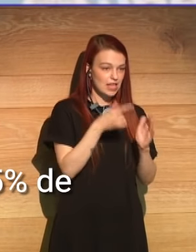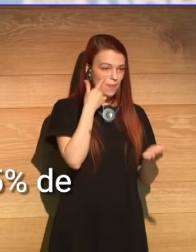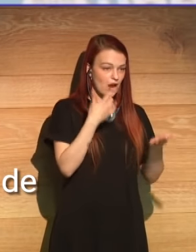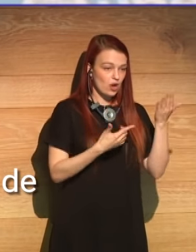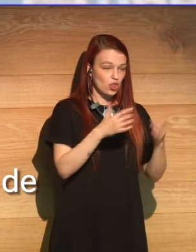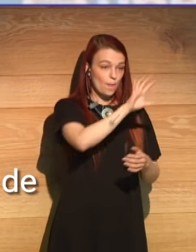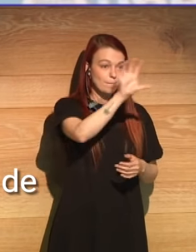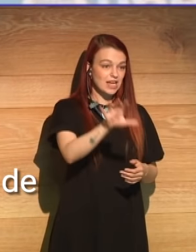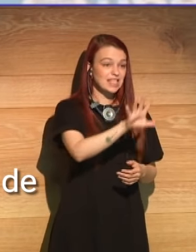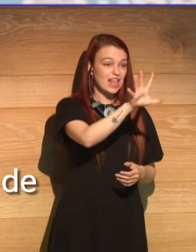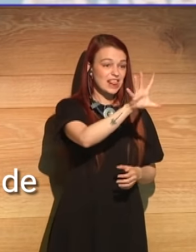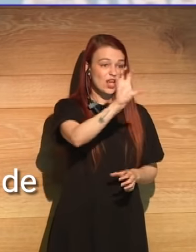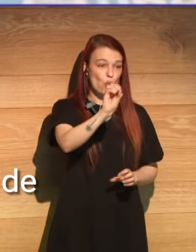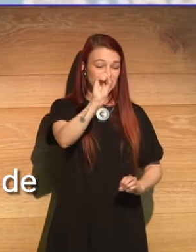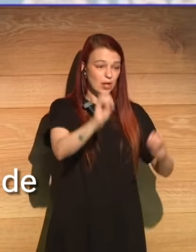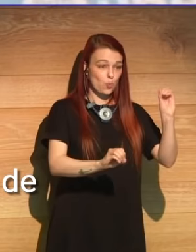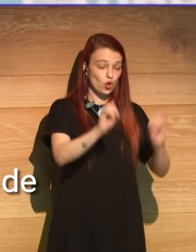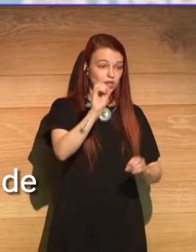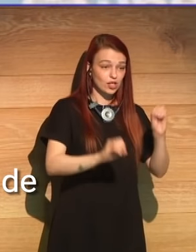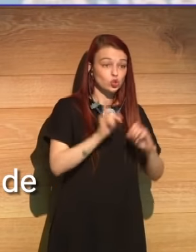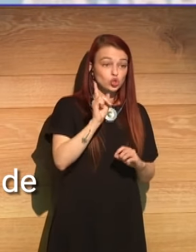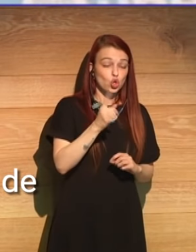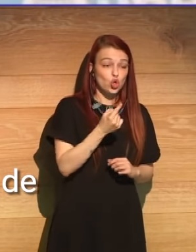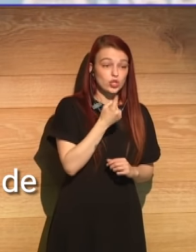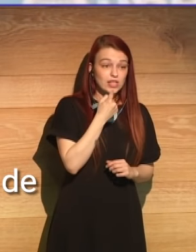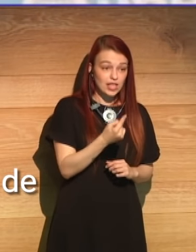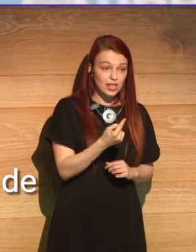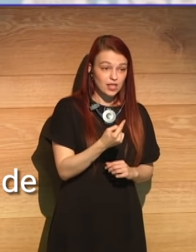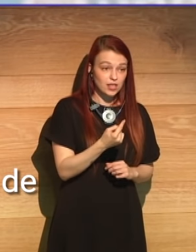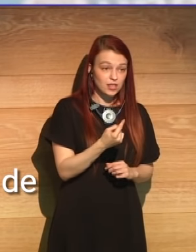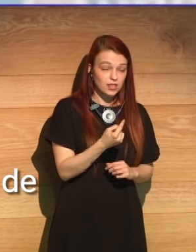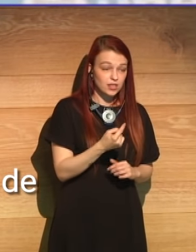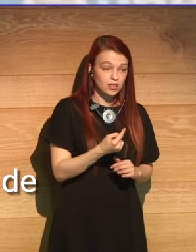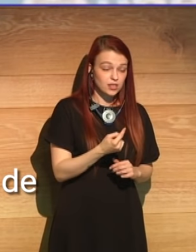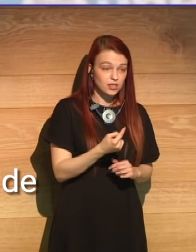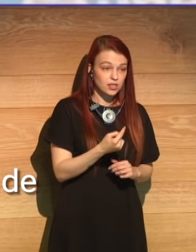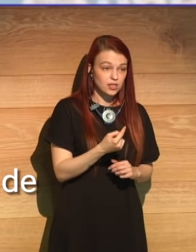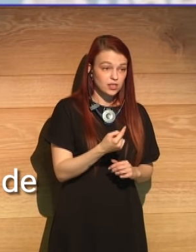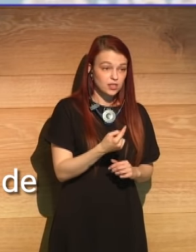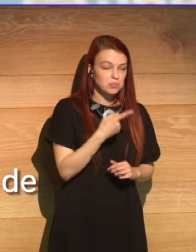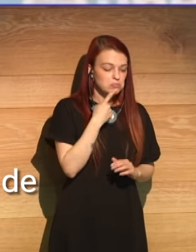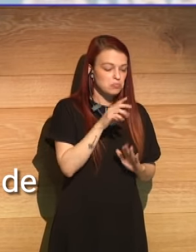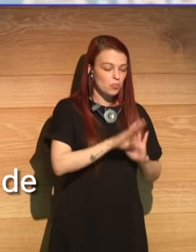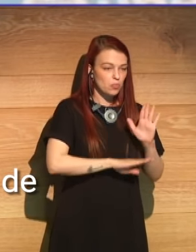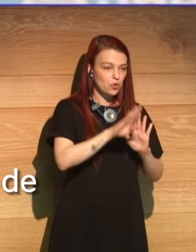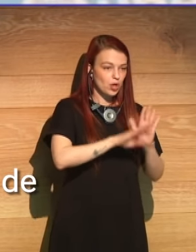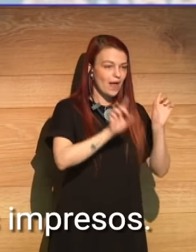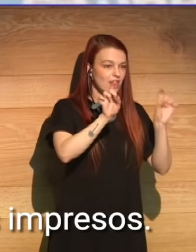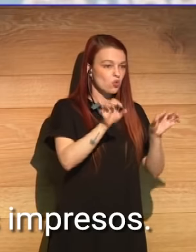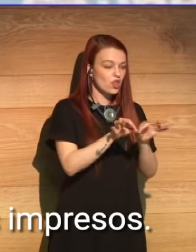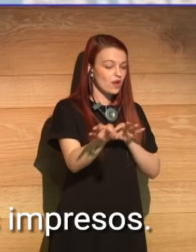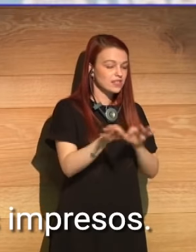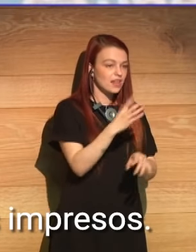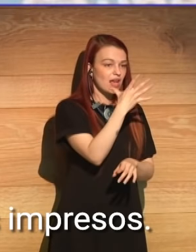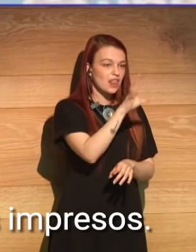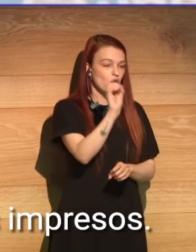that student learning progress was assessed by online platform compared